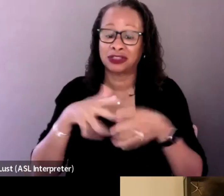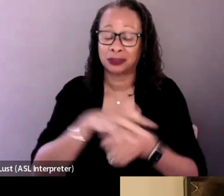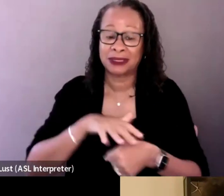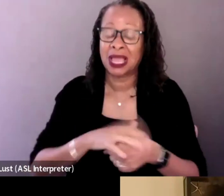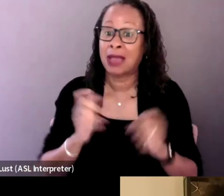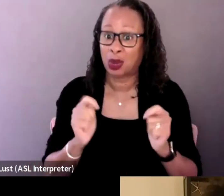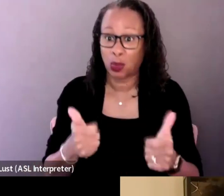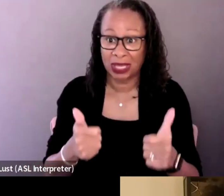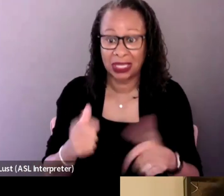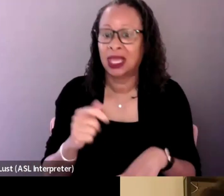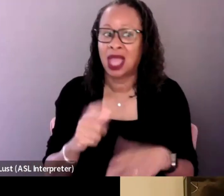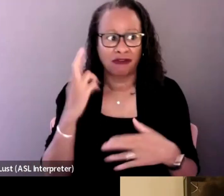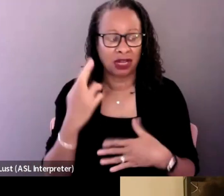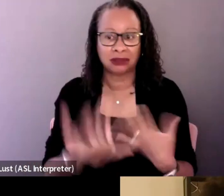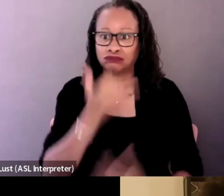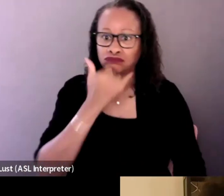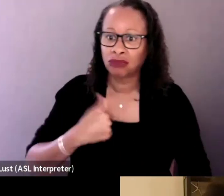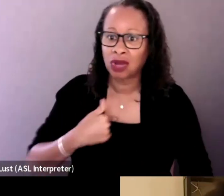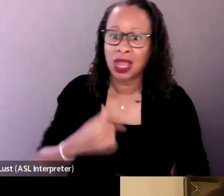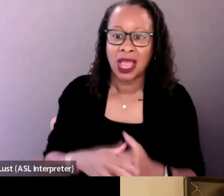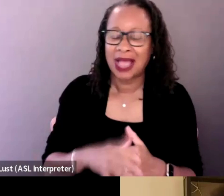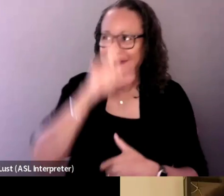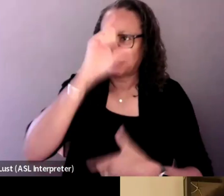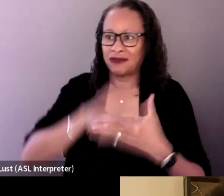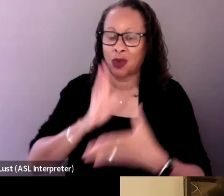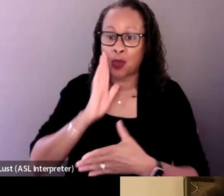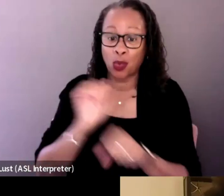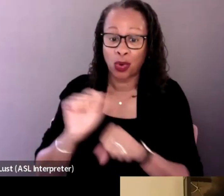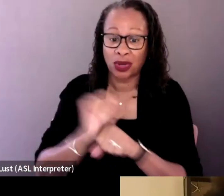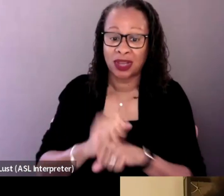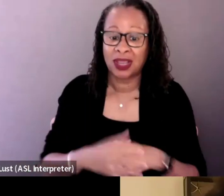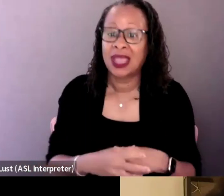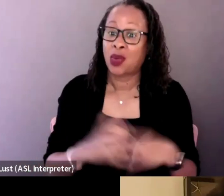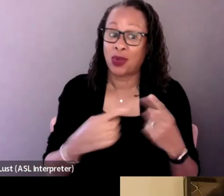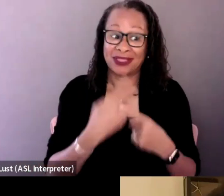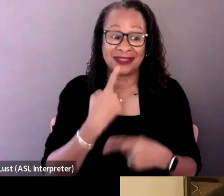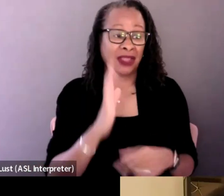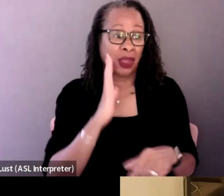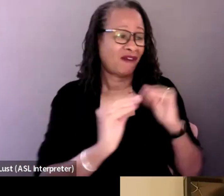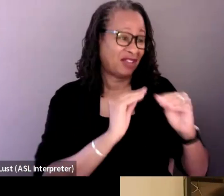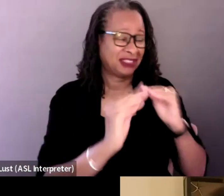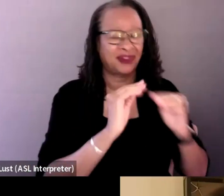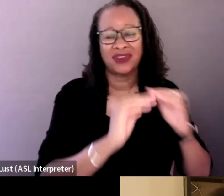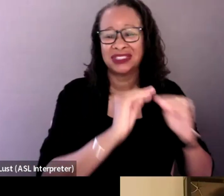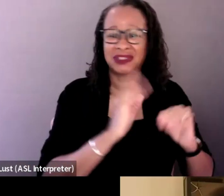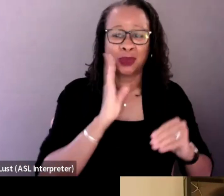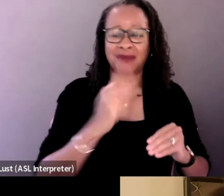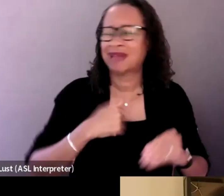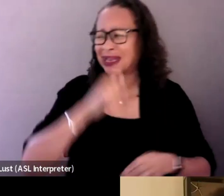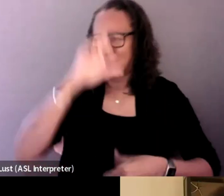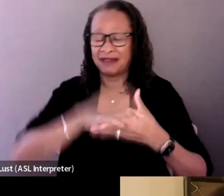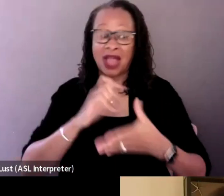didn't believe it is ever gonna work. So whenever they say we're fixing things, I didn't believe them. And I